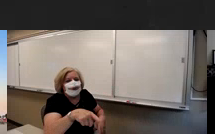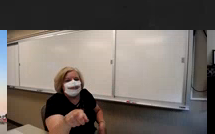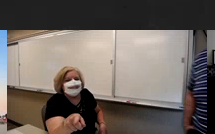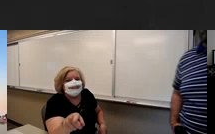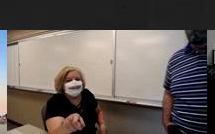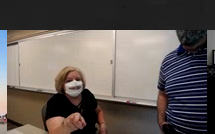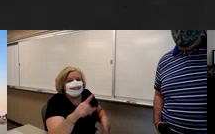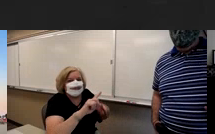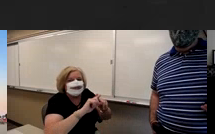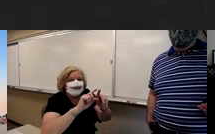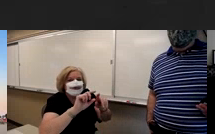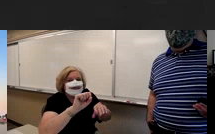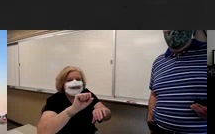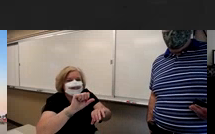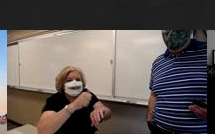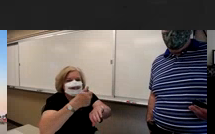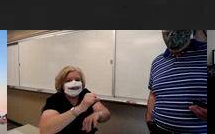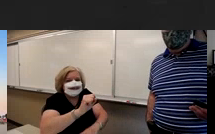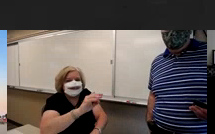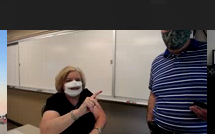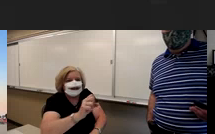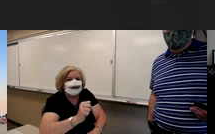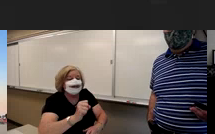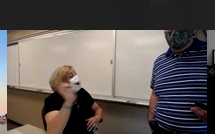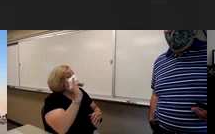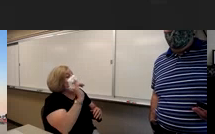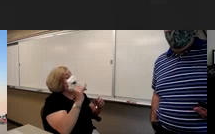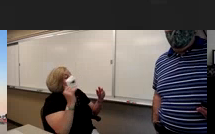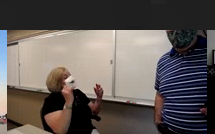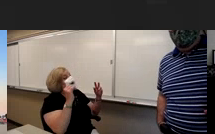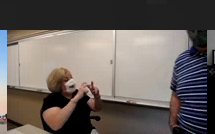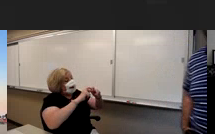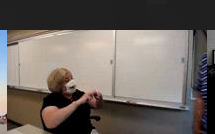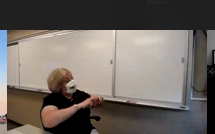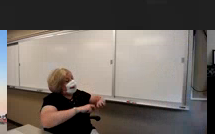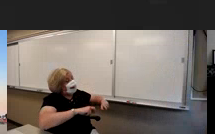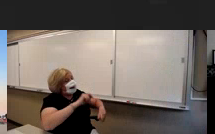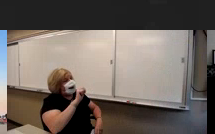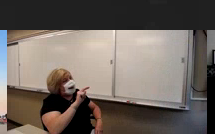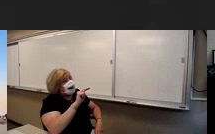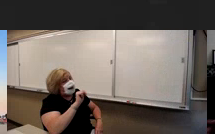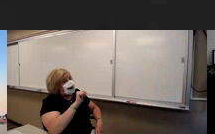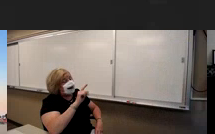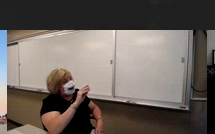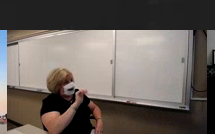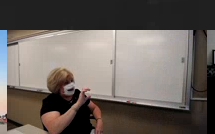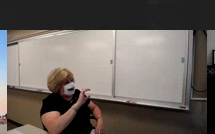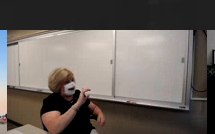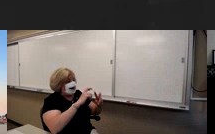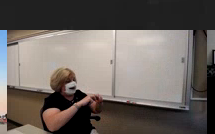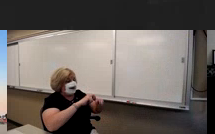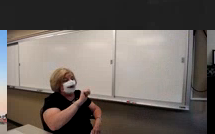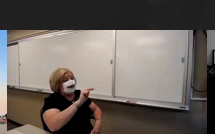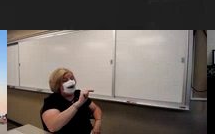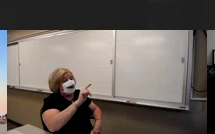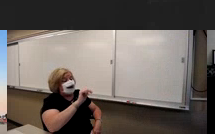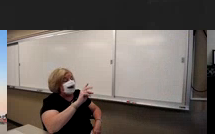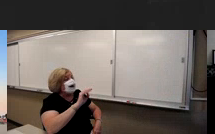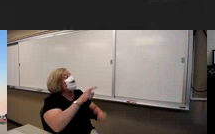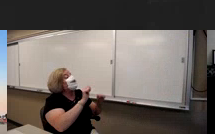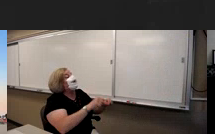settings. There is also analytics. So you can look at, like, how many messages did